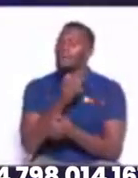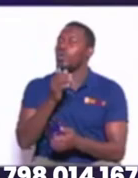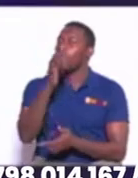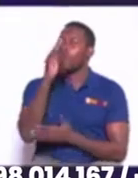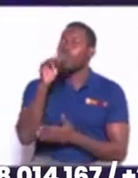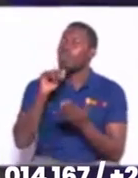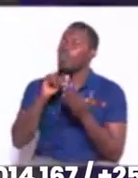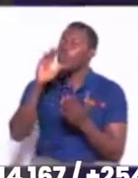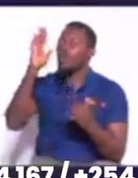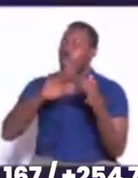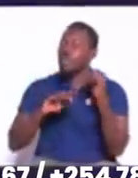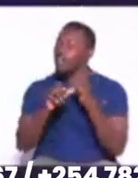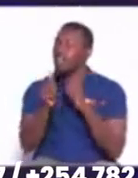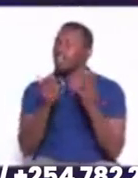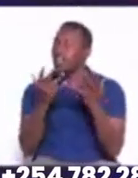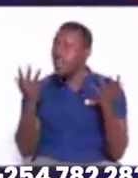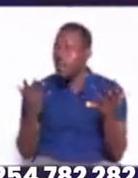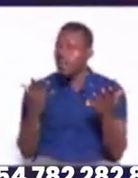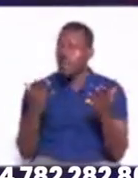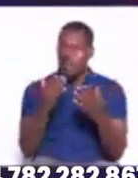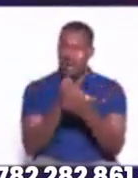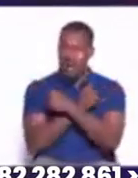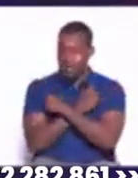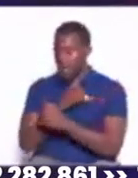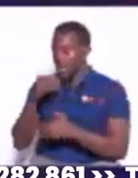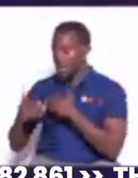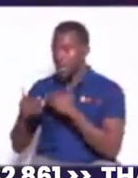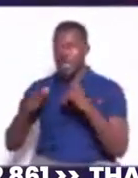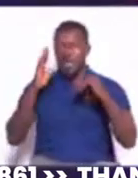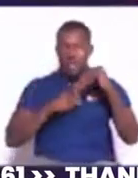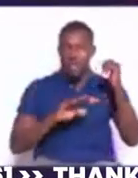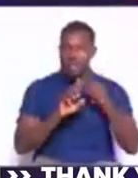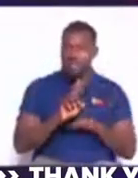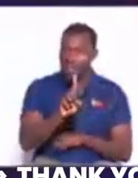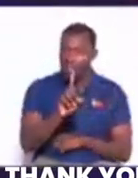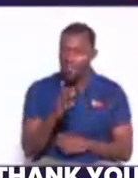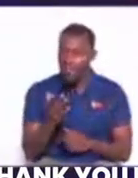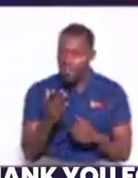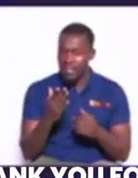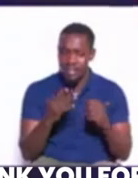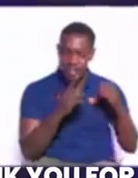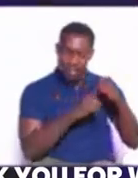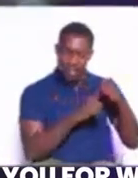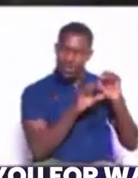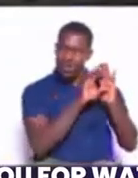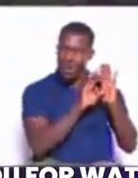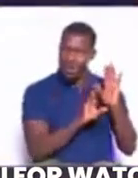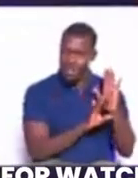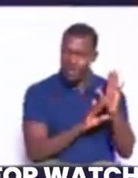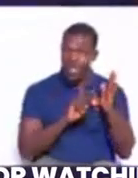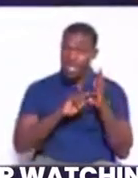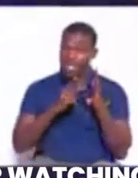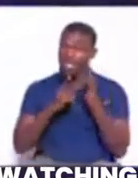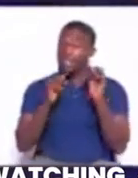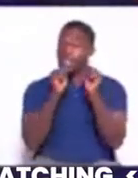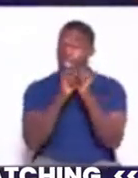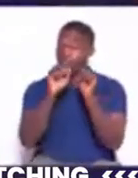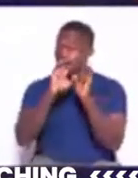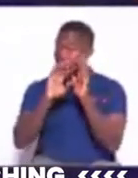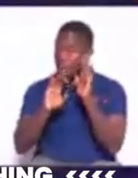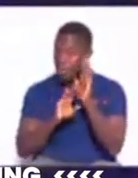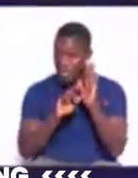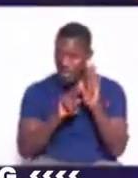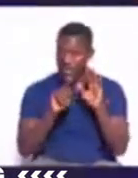four commandments. And it means to love your neighbor as yourself. That's the last six commandments. So the whole Ten Commandment law can